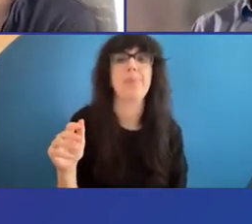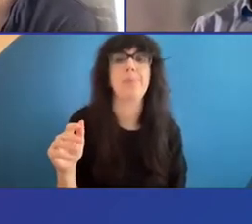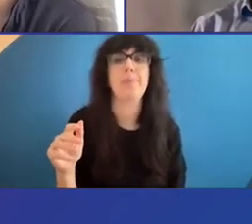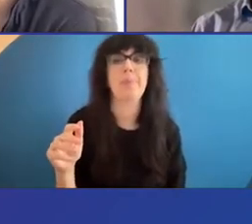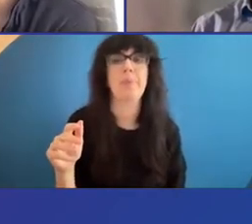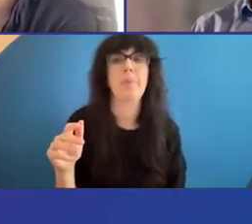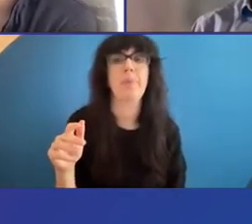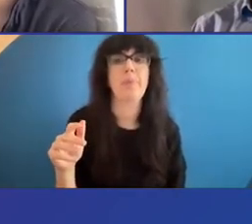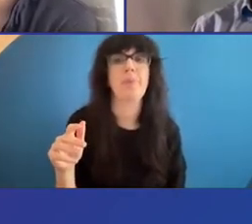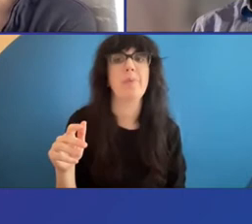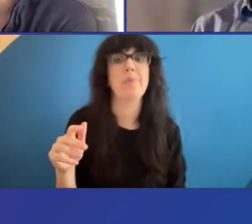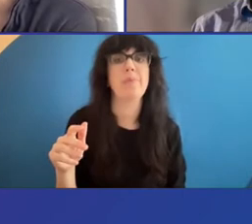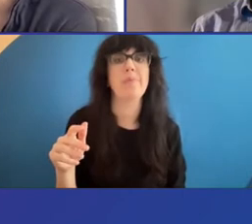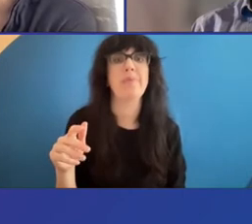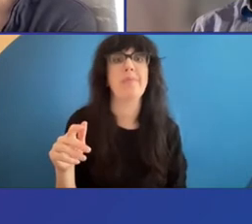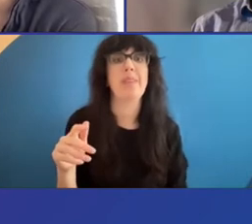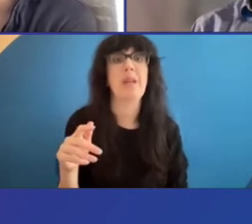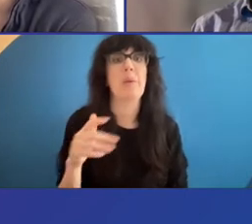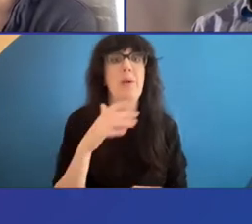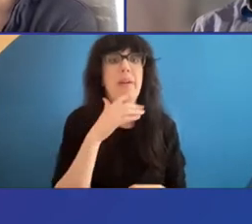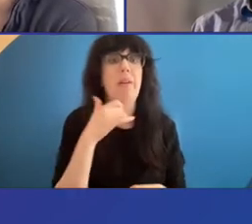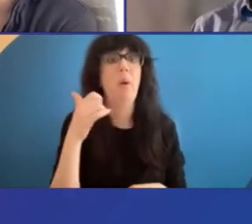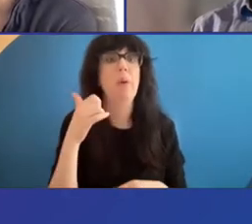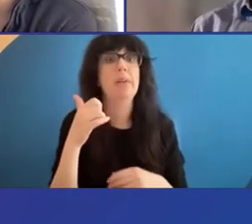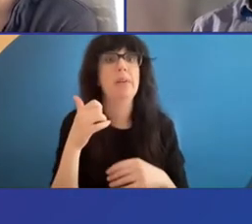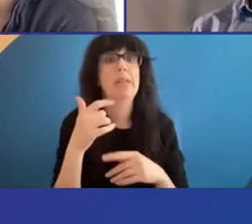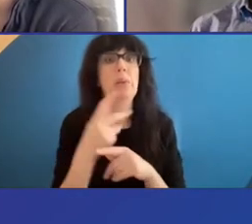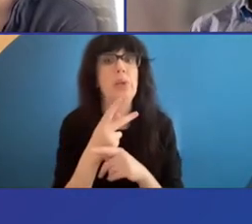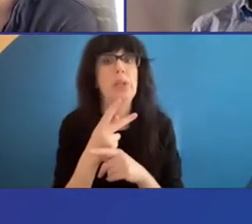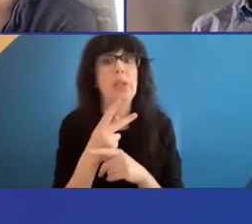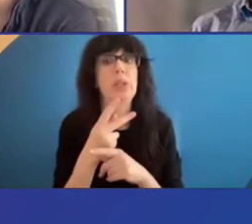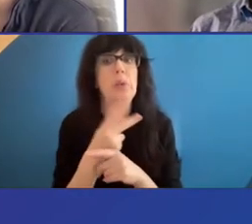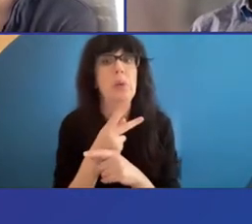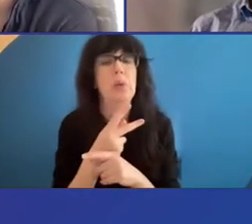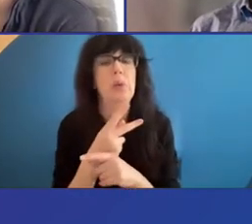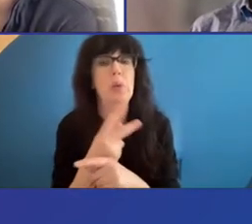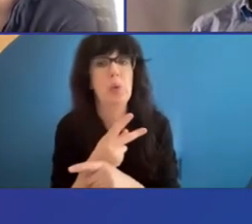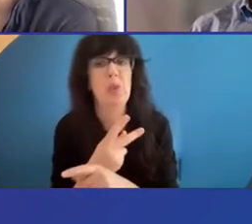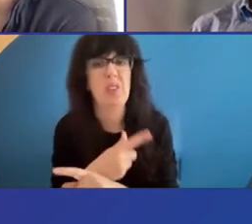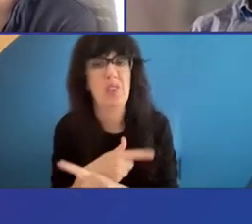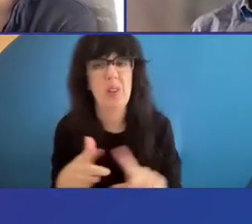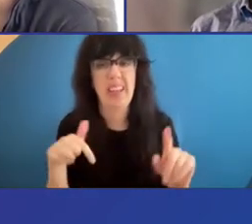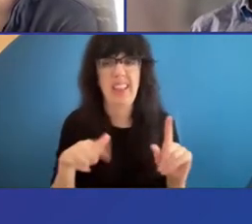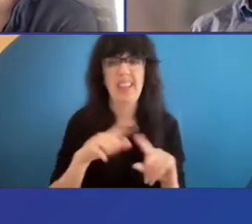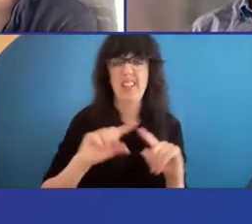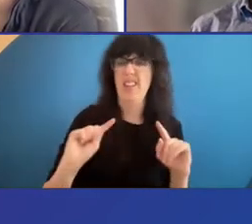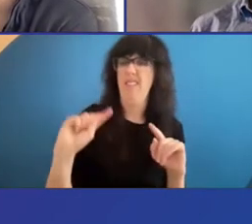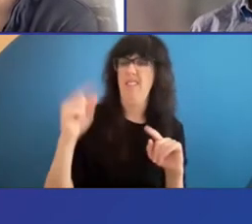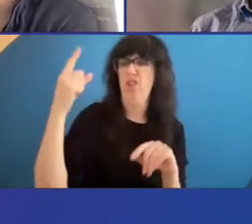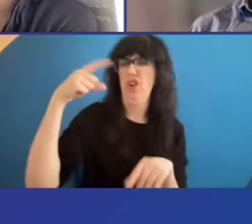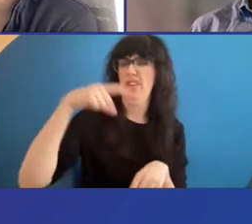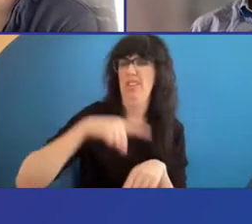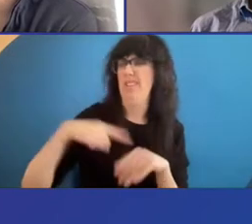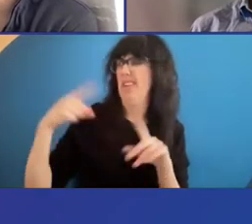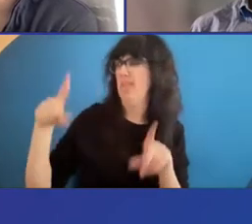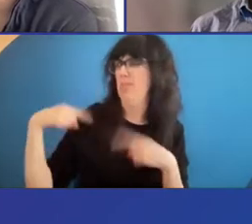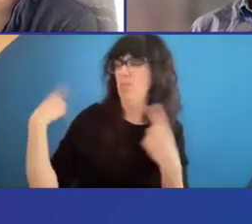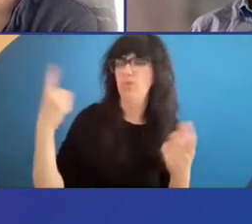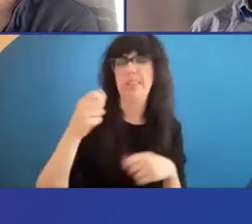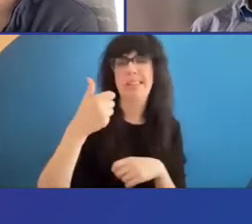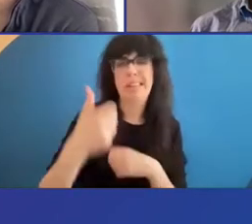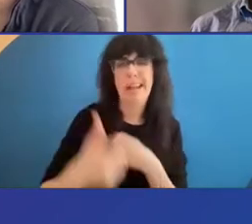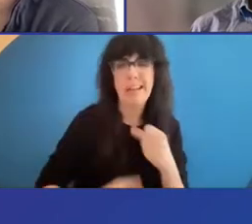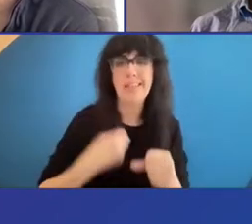It gets a little worse as you get a little older, right? And it is the first time, really, in the last 10 years of